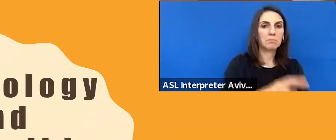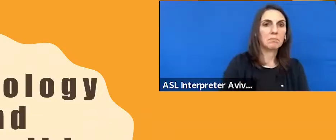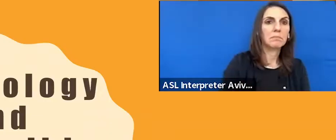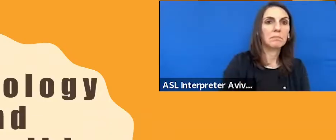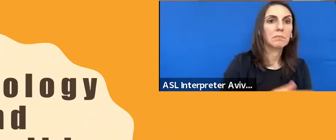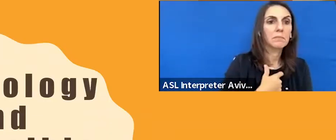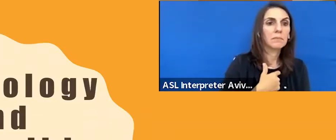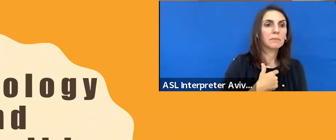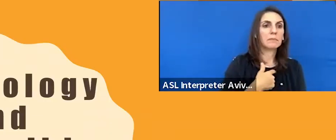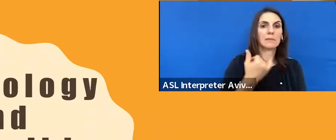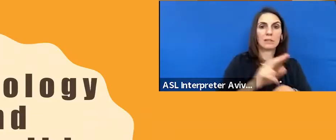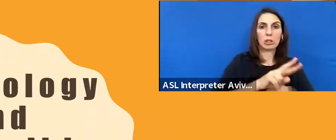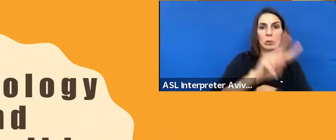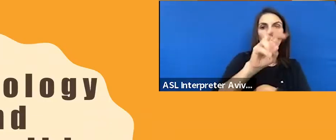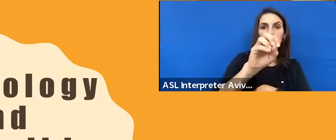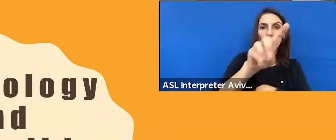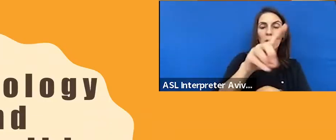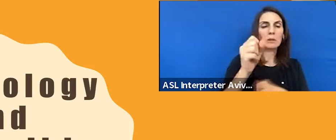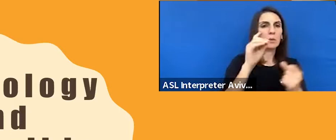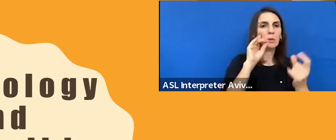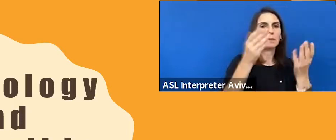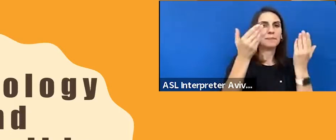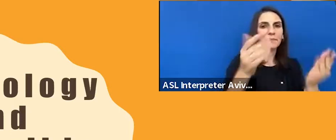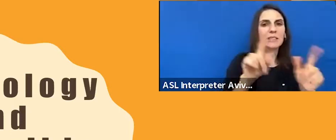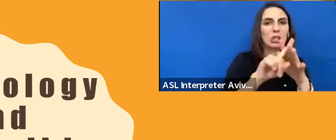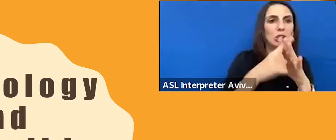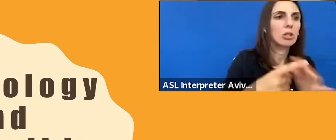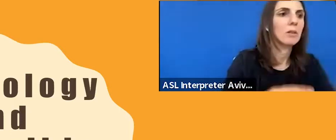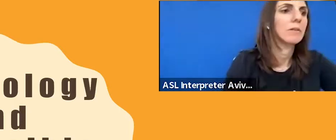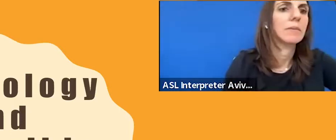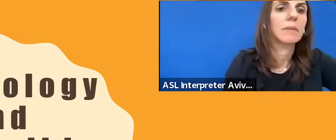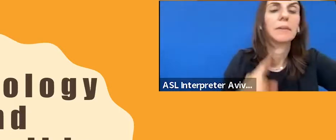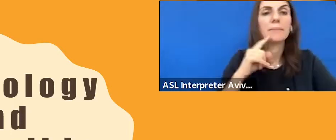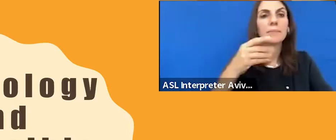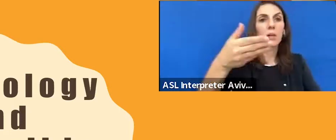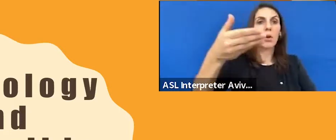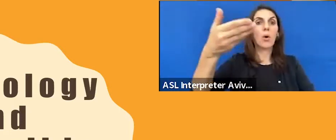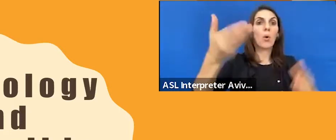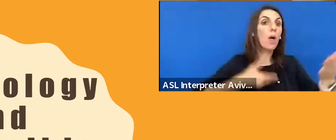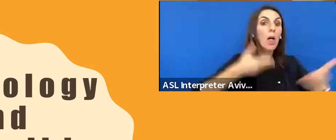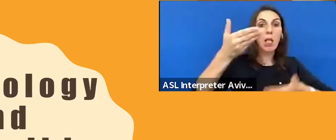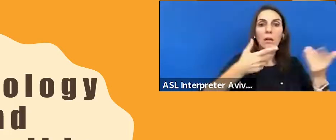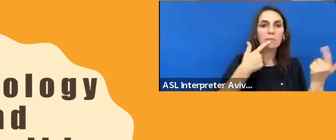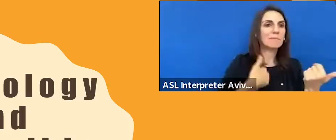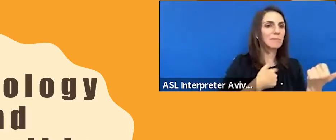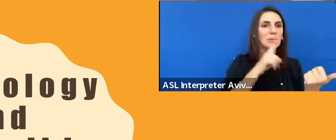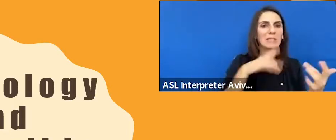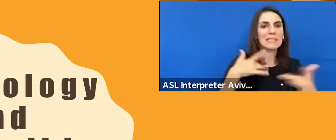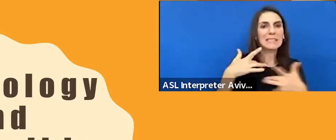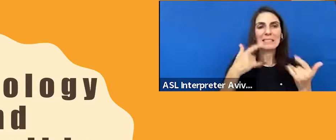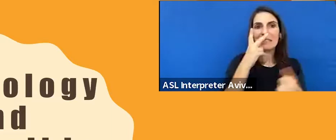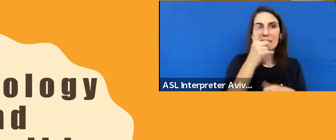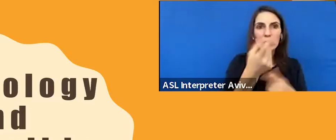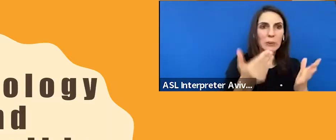I have 201, so let's get started. Welcome, everybody. We're so excited to see you again for